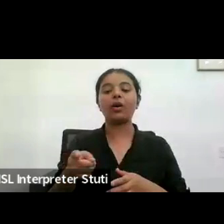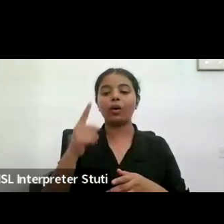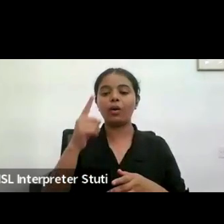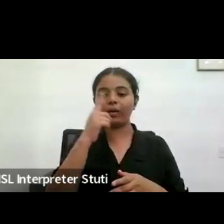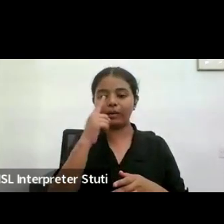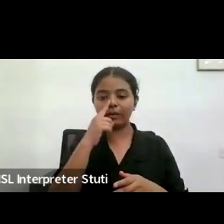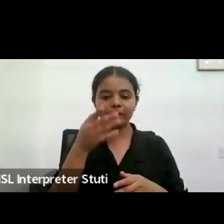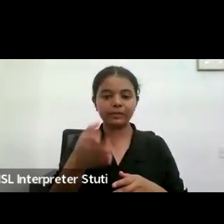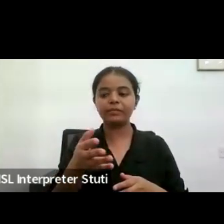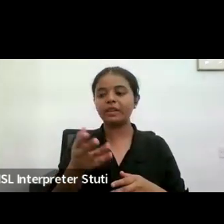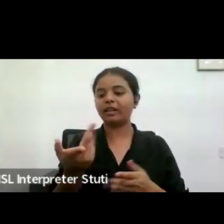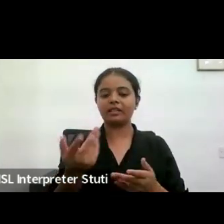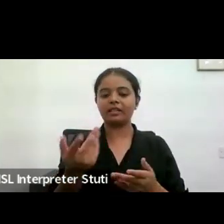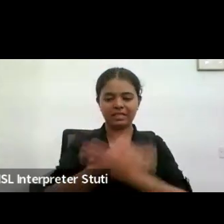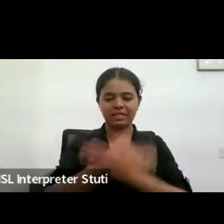hysterectomies are